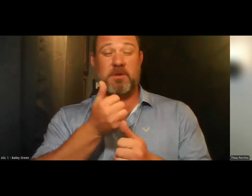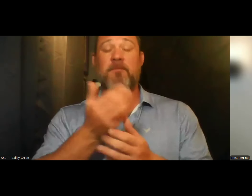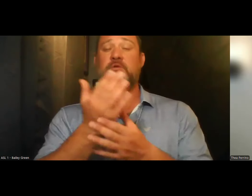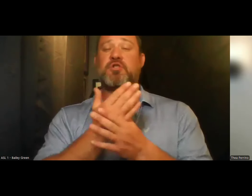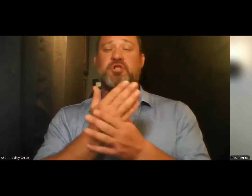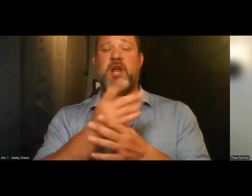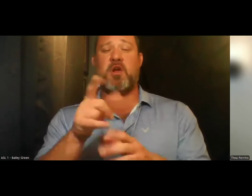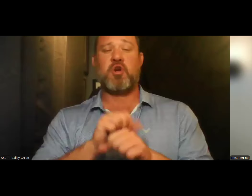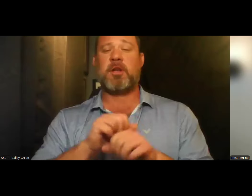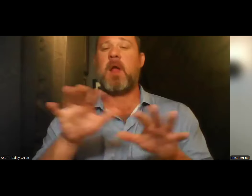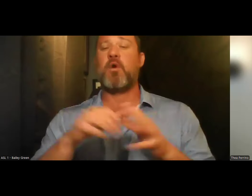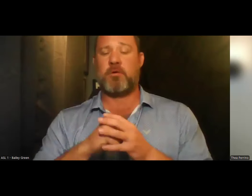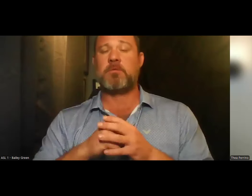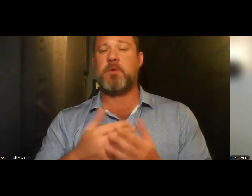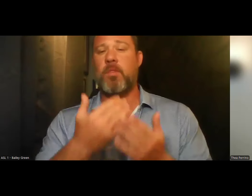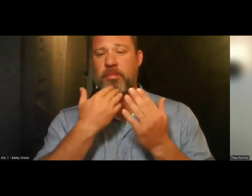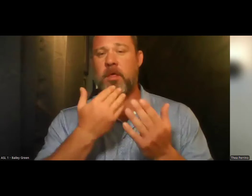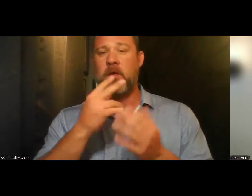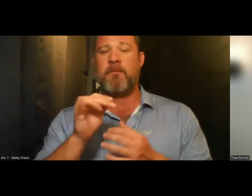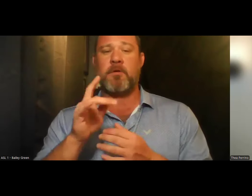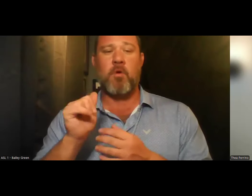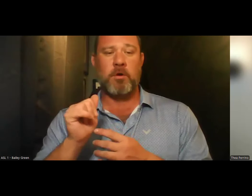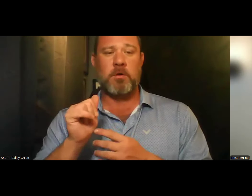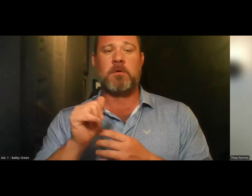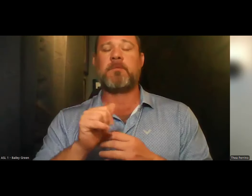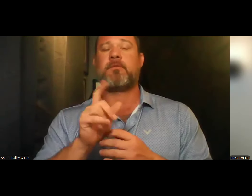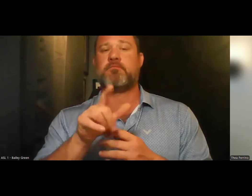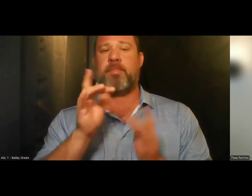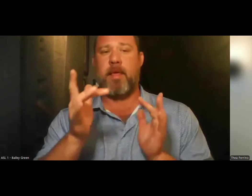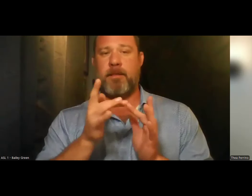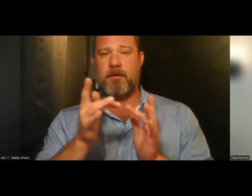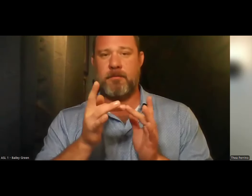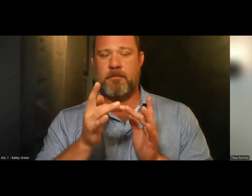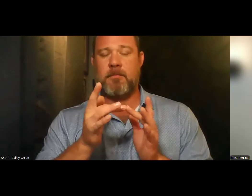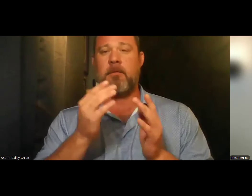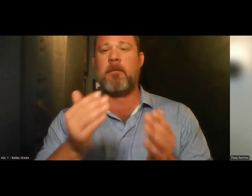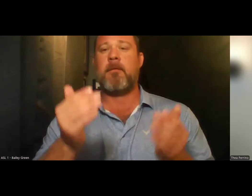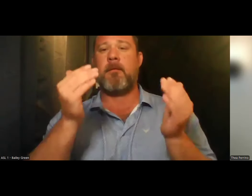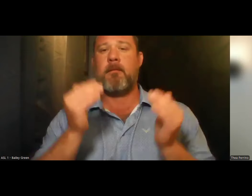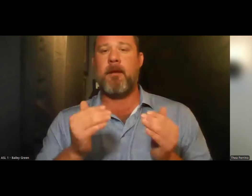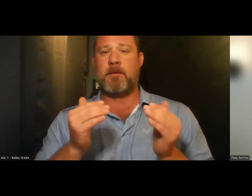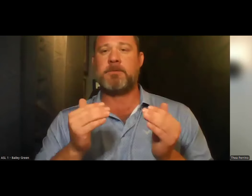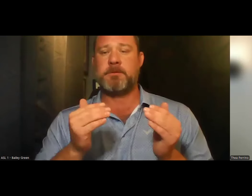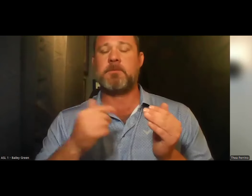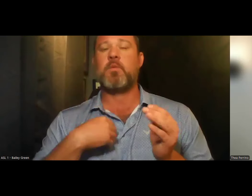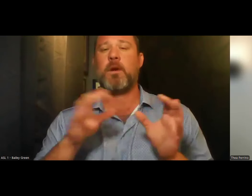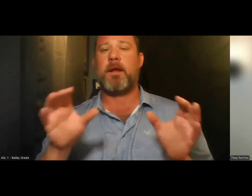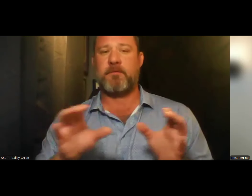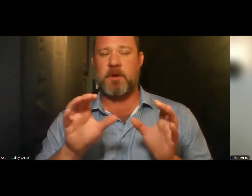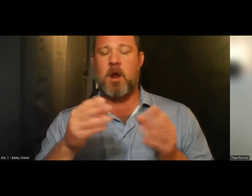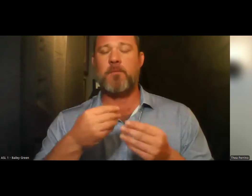networks. So thank you so much, Victoria, if you dropped that link in the chat. The next one is we have done a